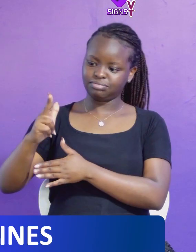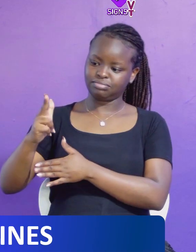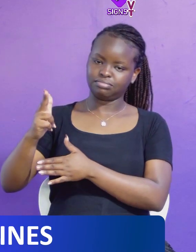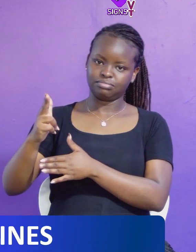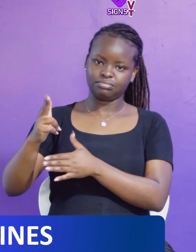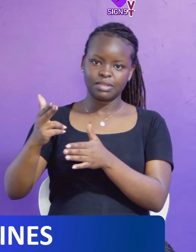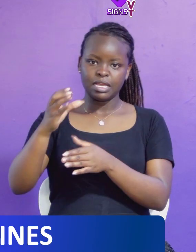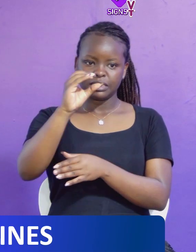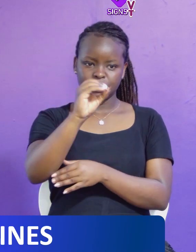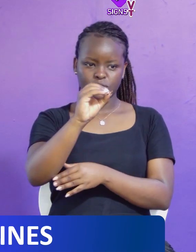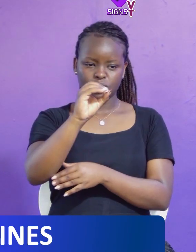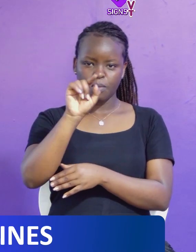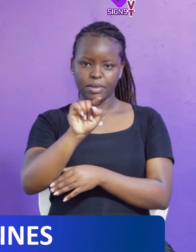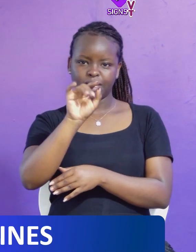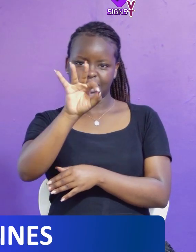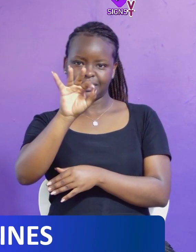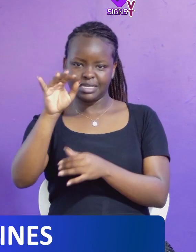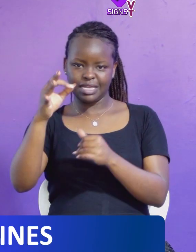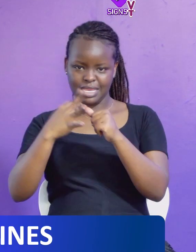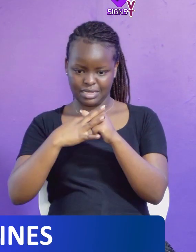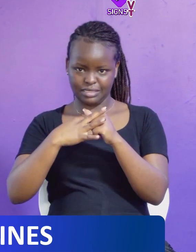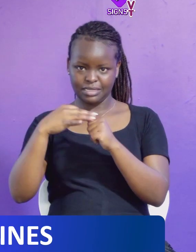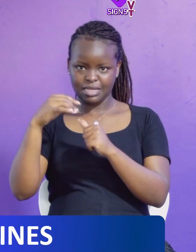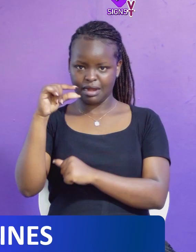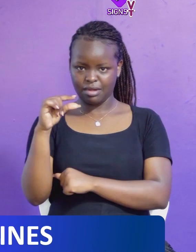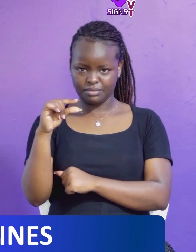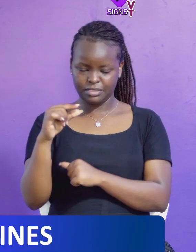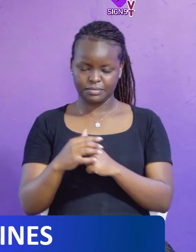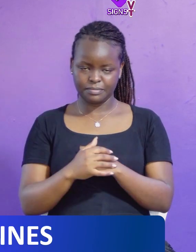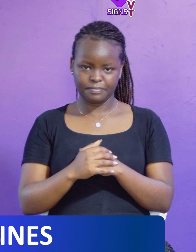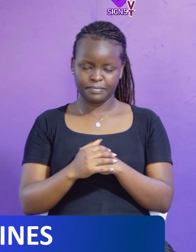weighing 0.38 grams. And